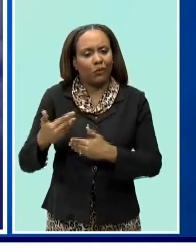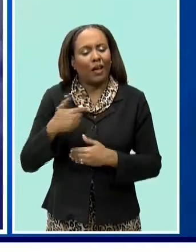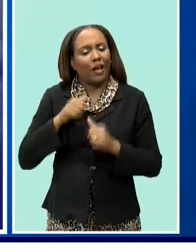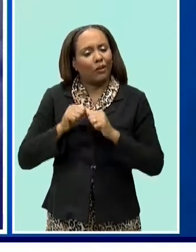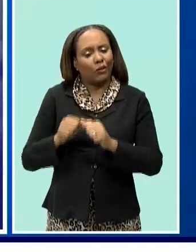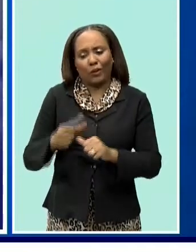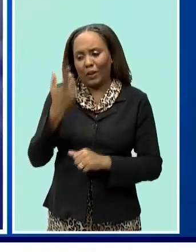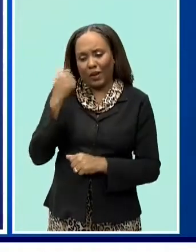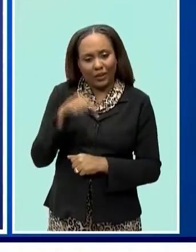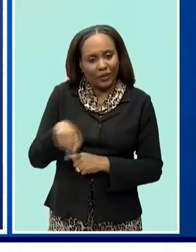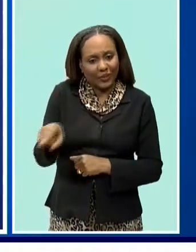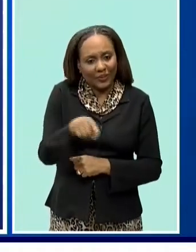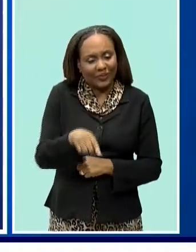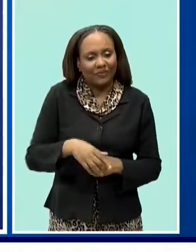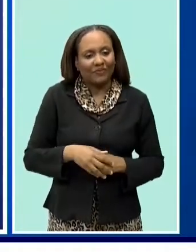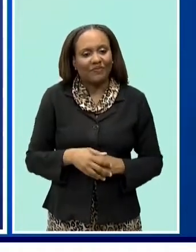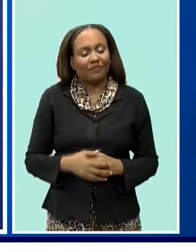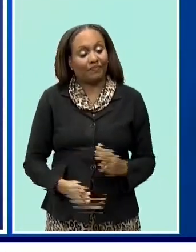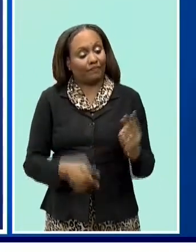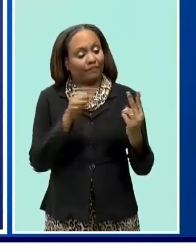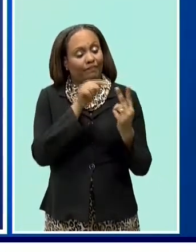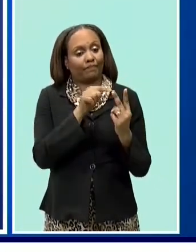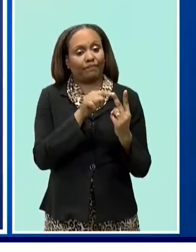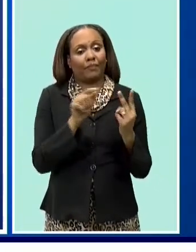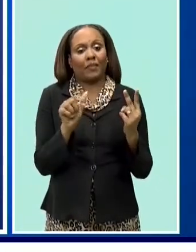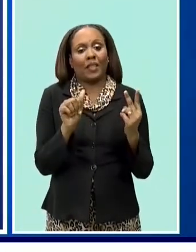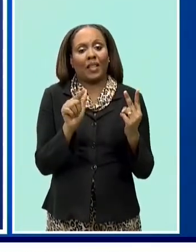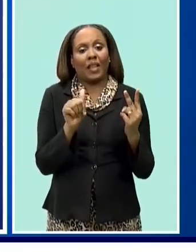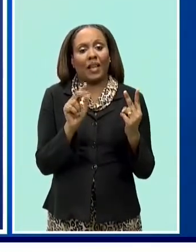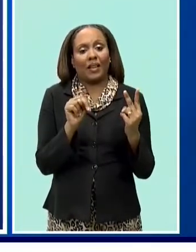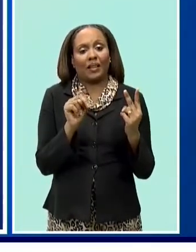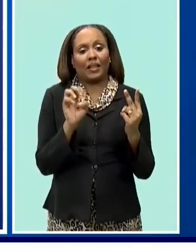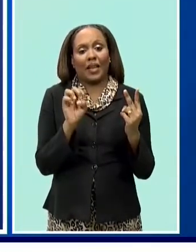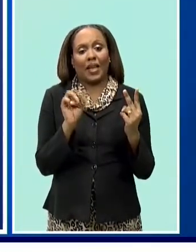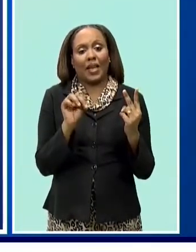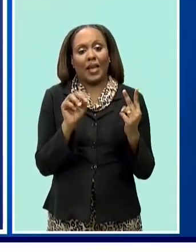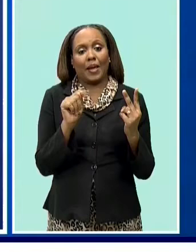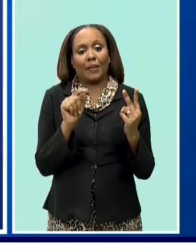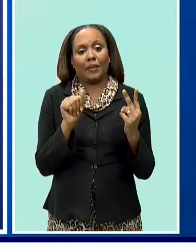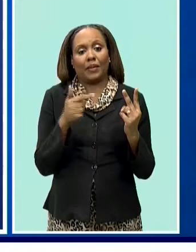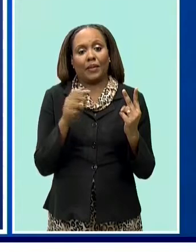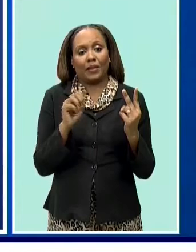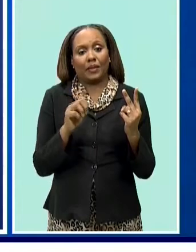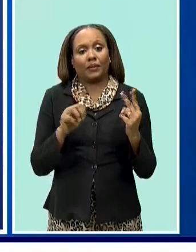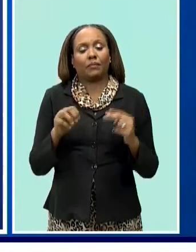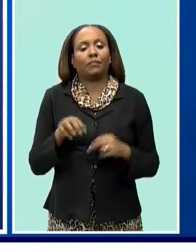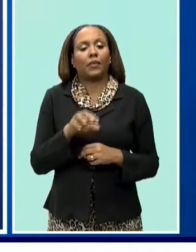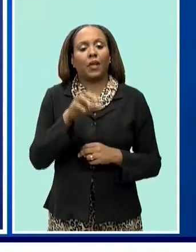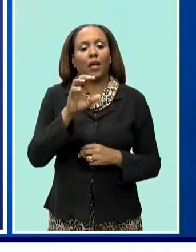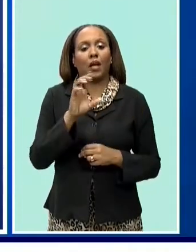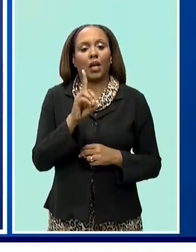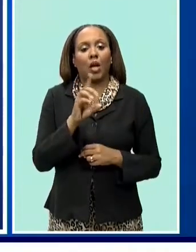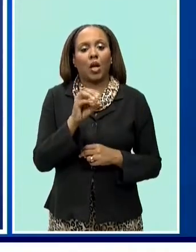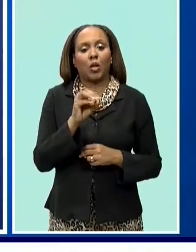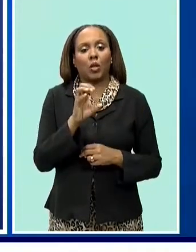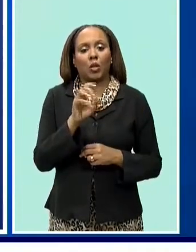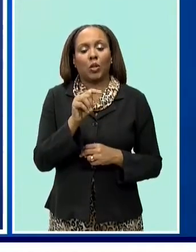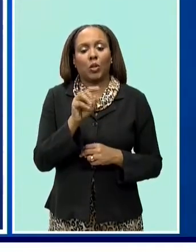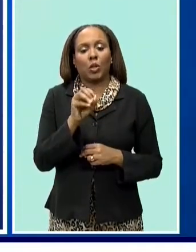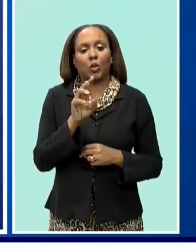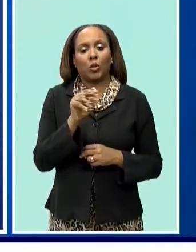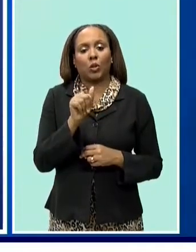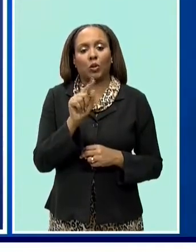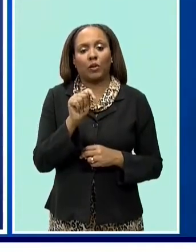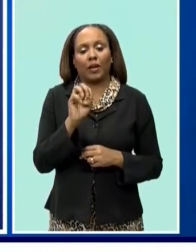going. The other Barbadian, Mr. Emtage, will receive a Doctor of Science for his sterling commitment to scientific invention.